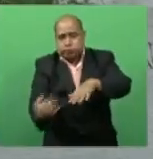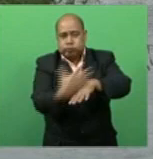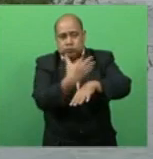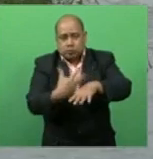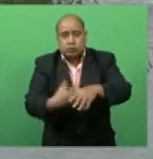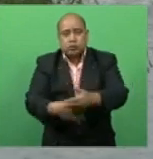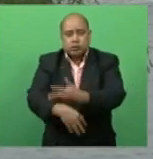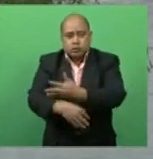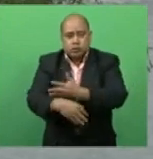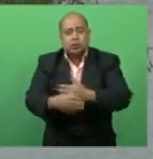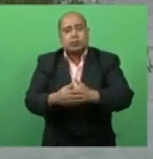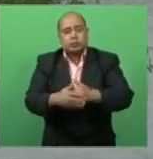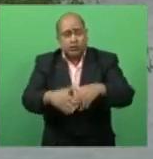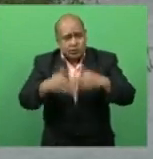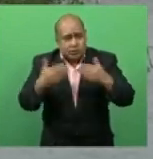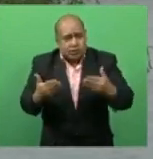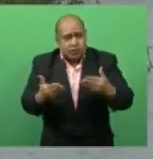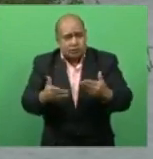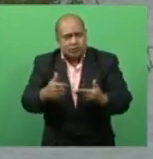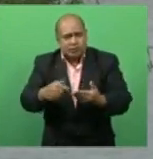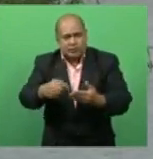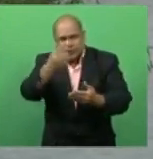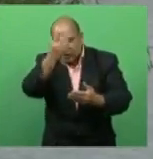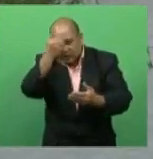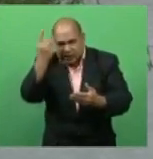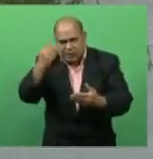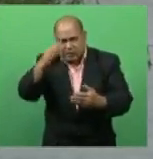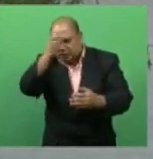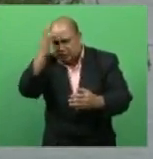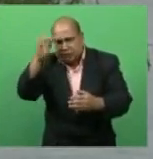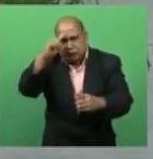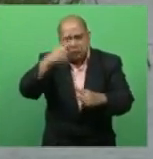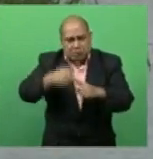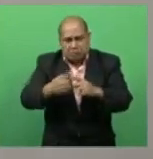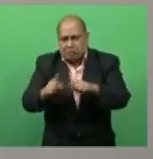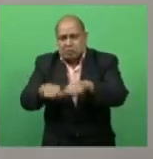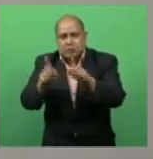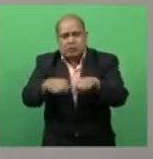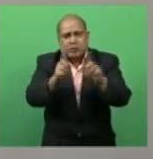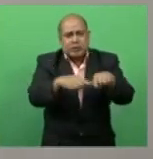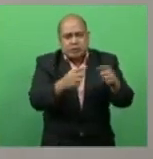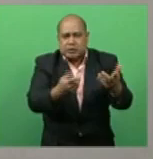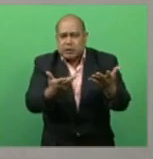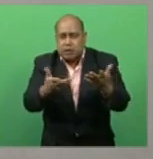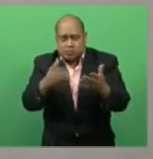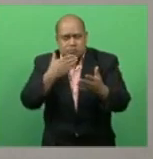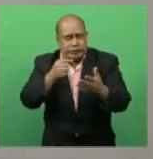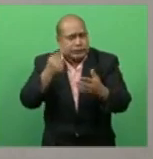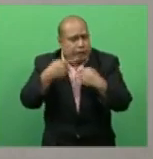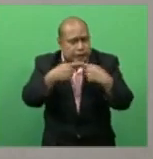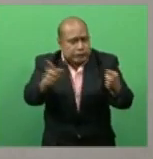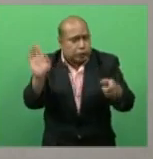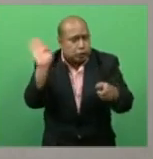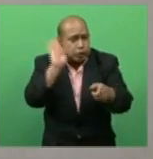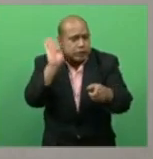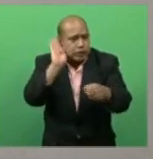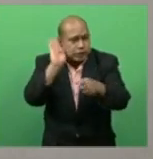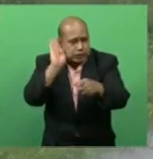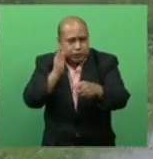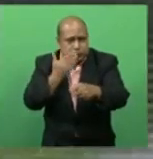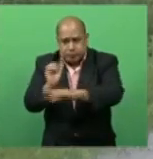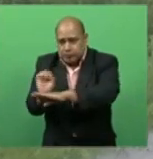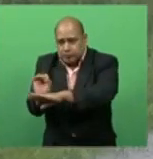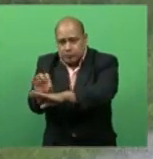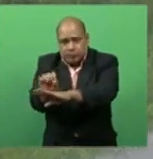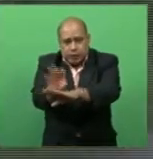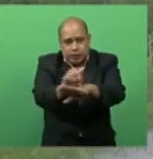up, all of these things. I think people need to take heed of the advisories that are given out, in particular by NDMO and the Ministry of